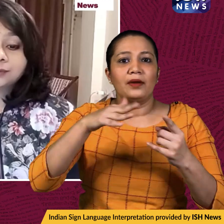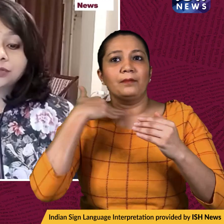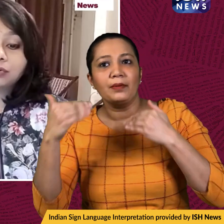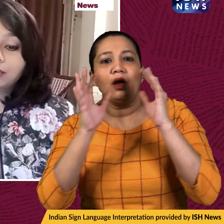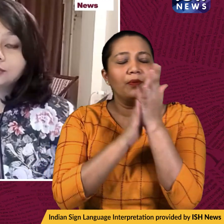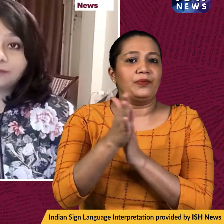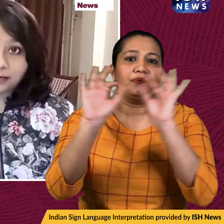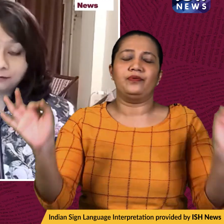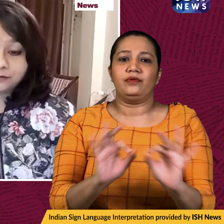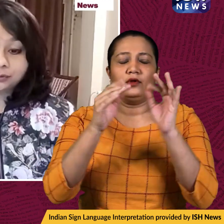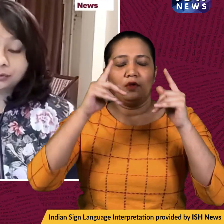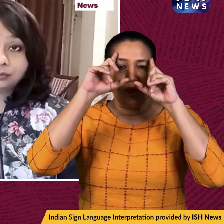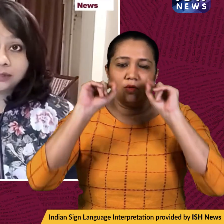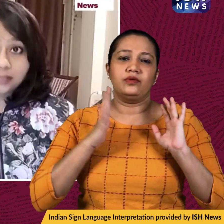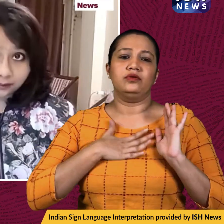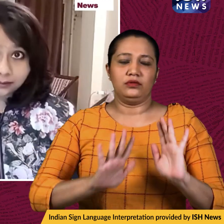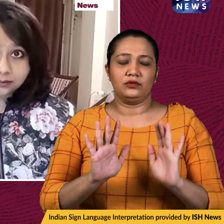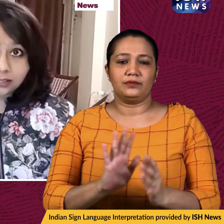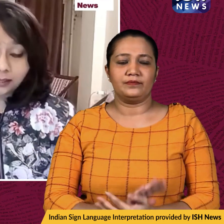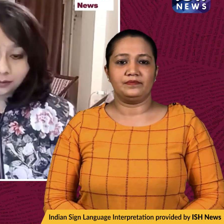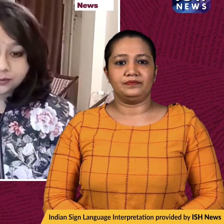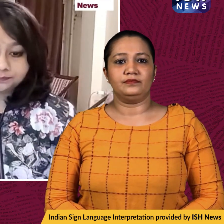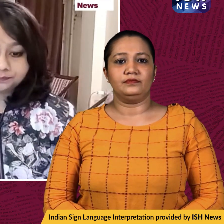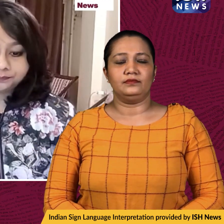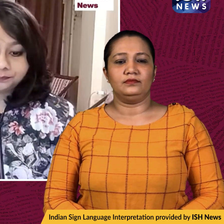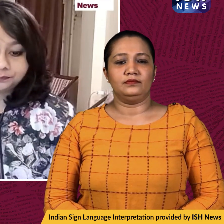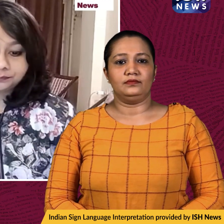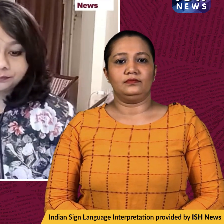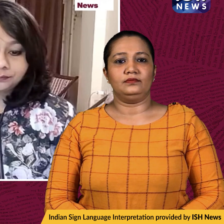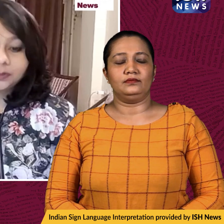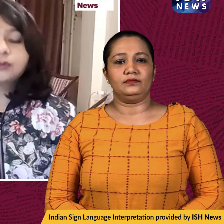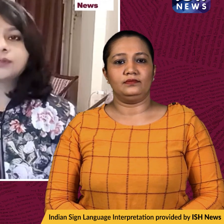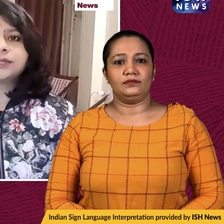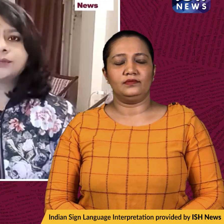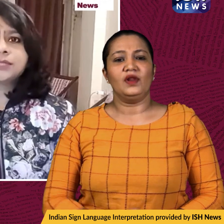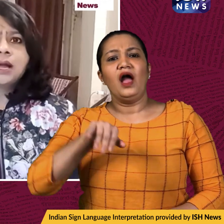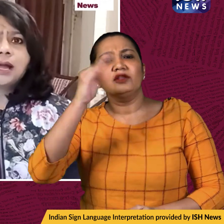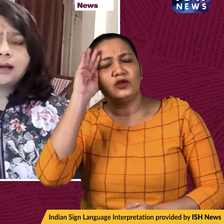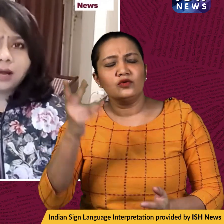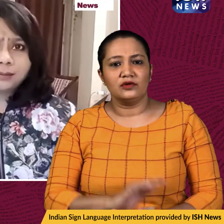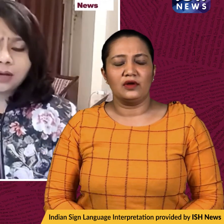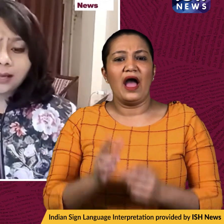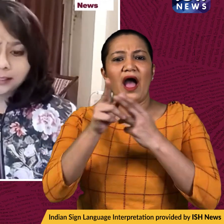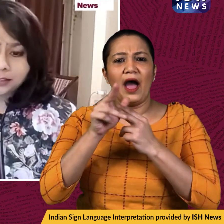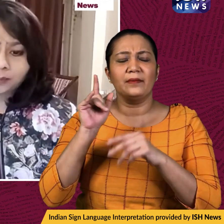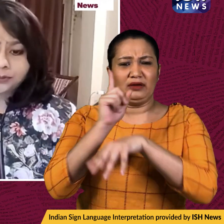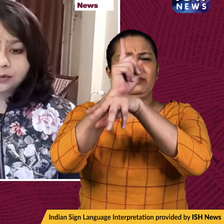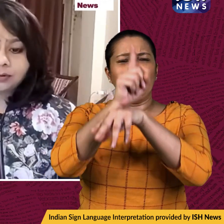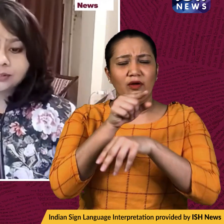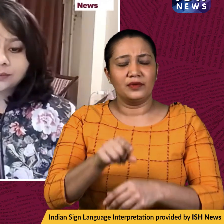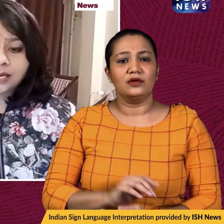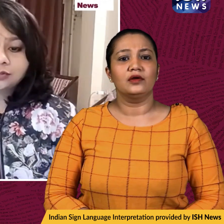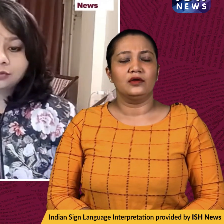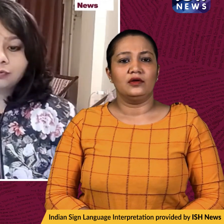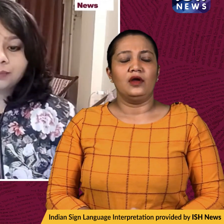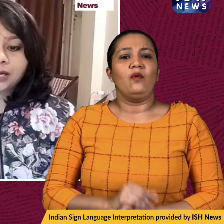there has been no loss of life due to the accident," end quote. Also in the news, an army helicopter